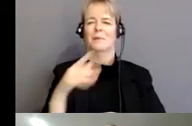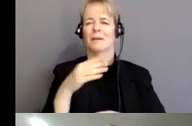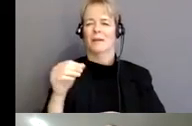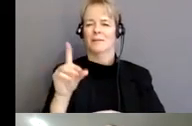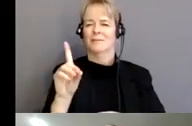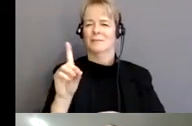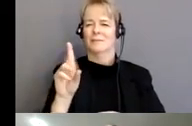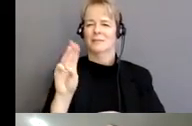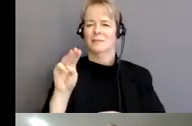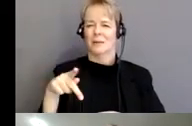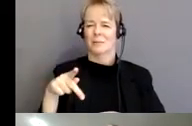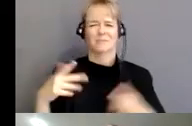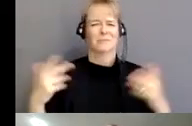is